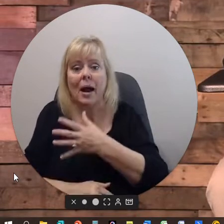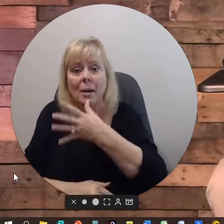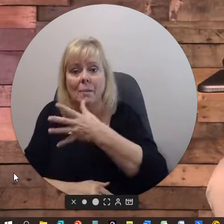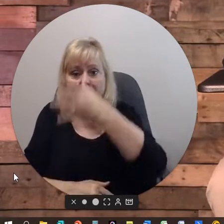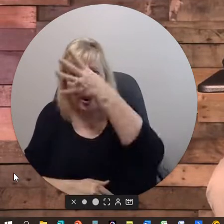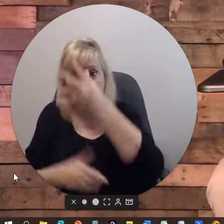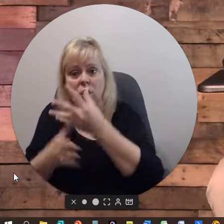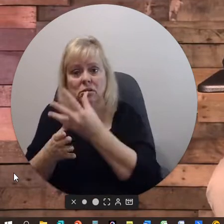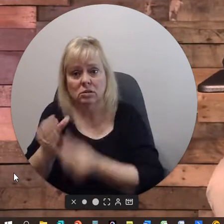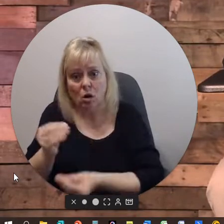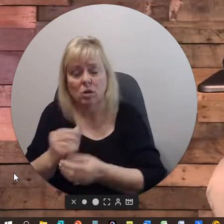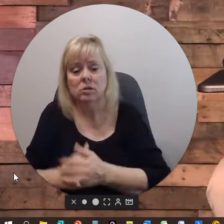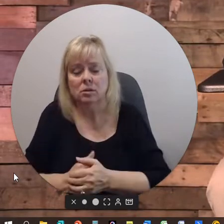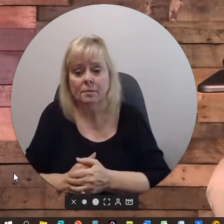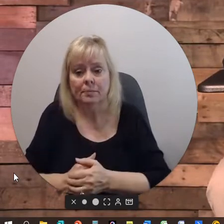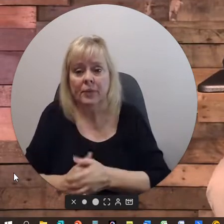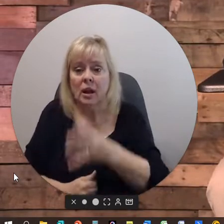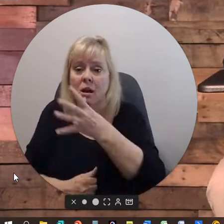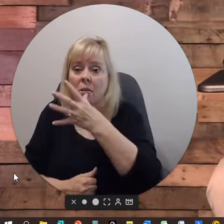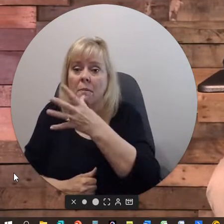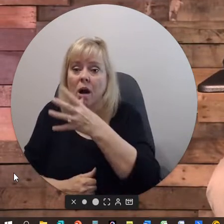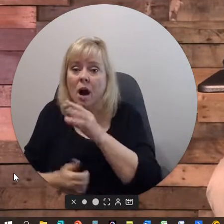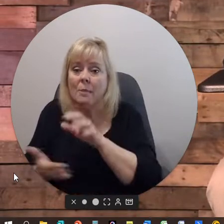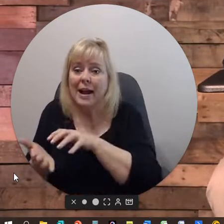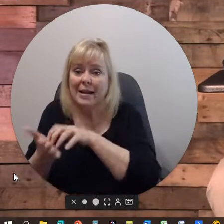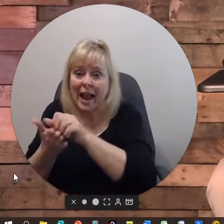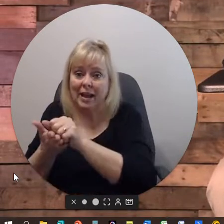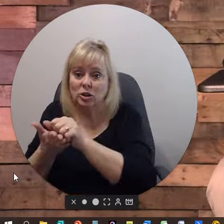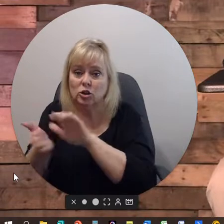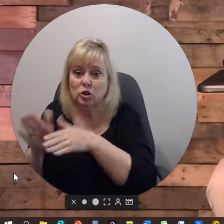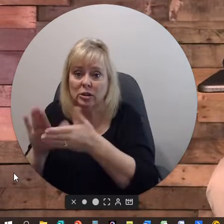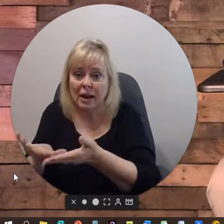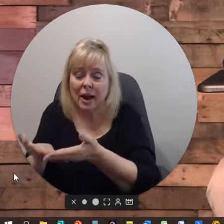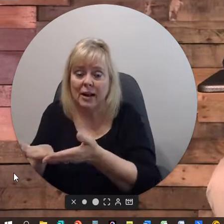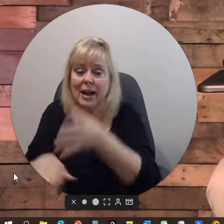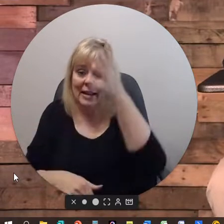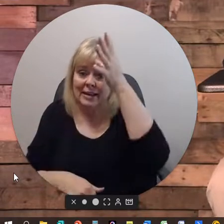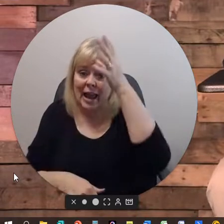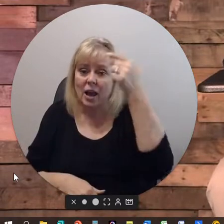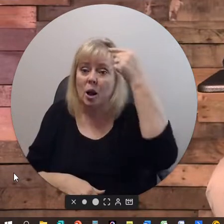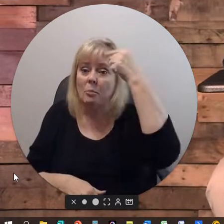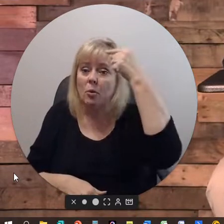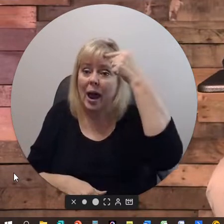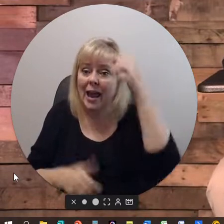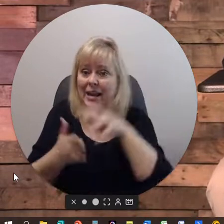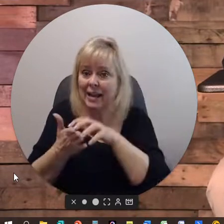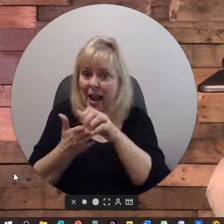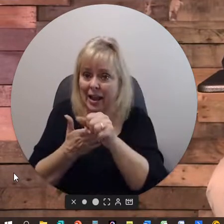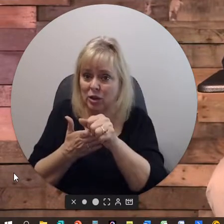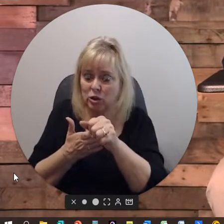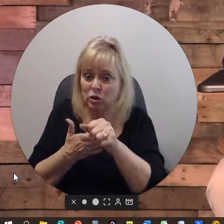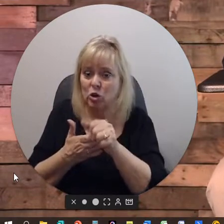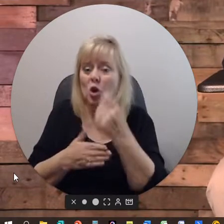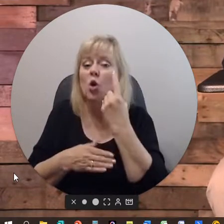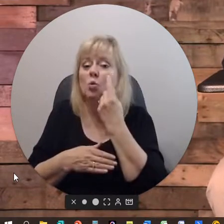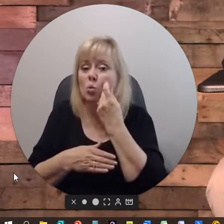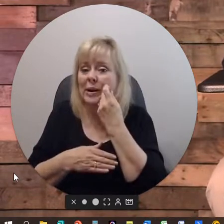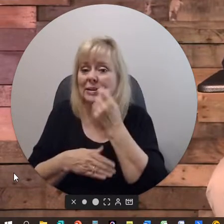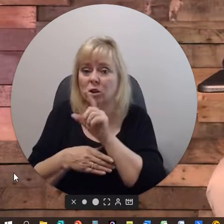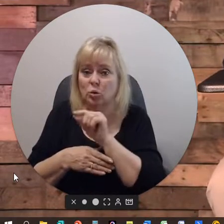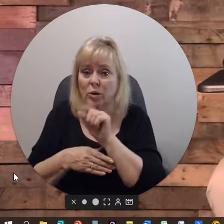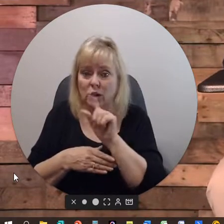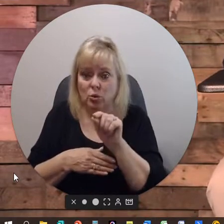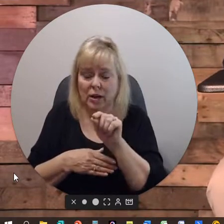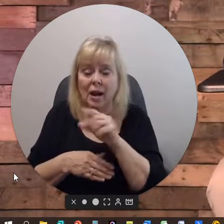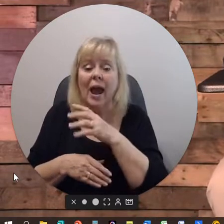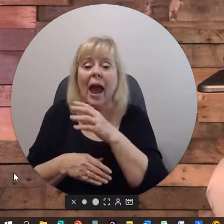in 2016 and Dad's loss to brain cancer in 2020. My own bouts with cancer in 2018,